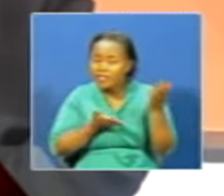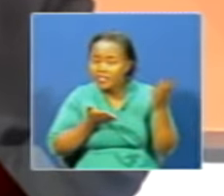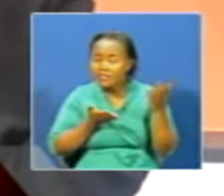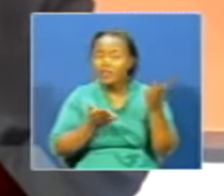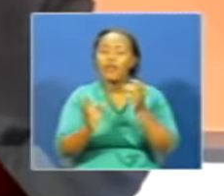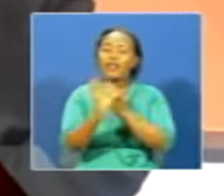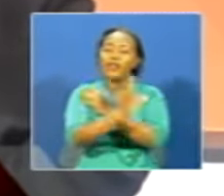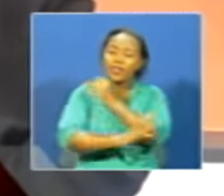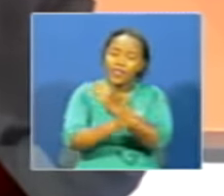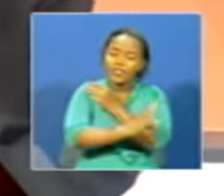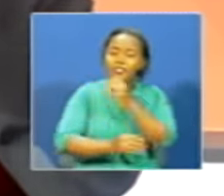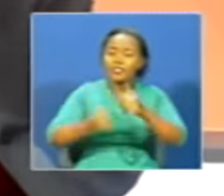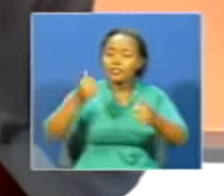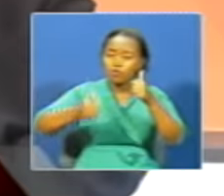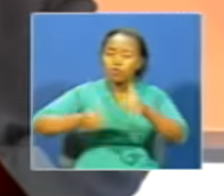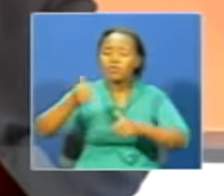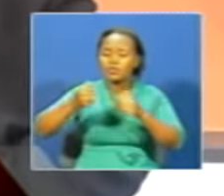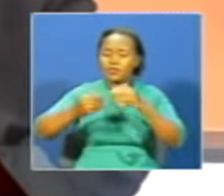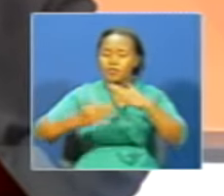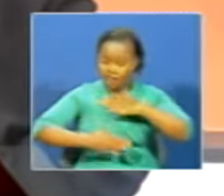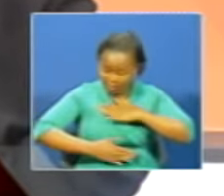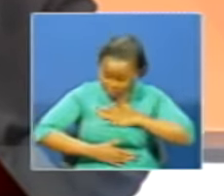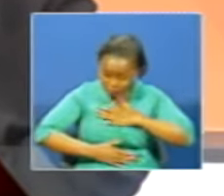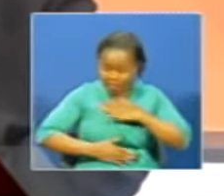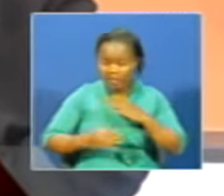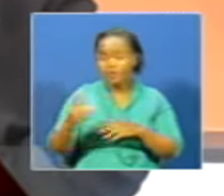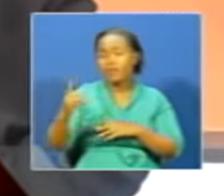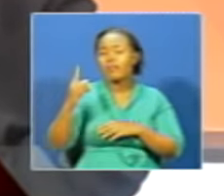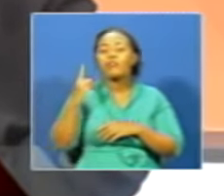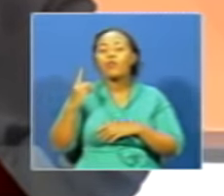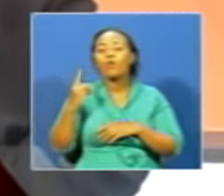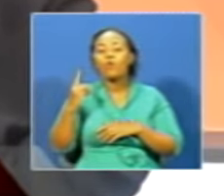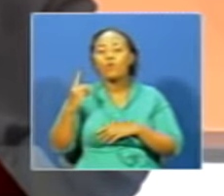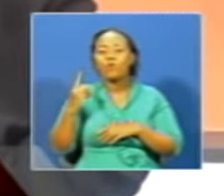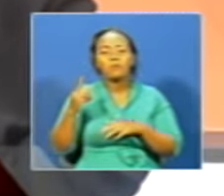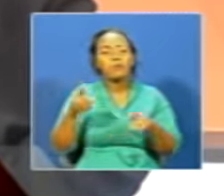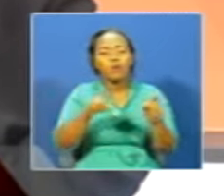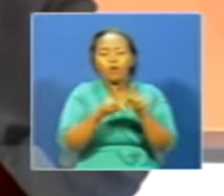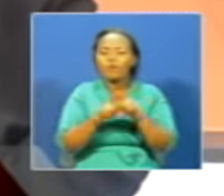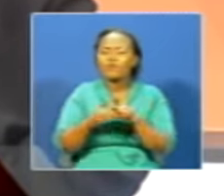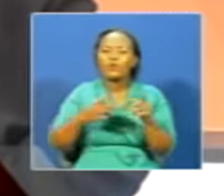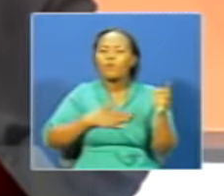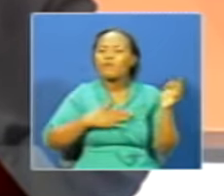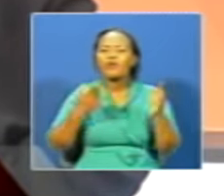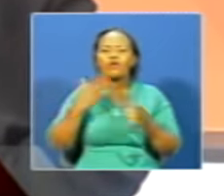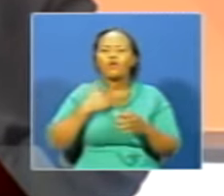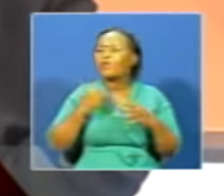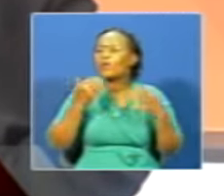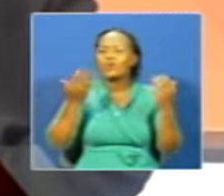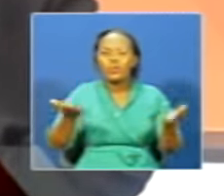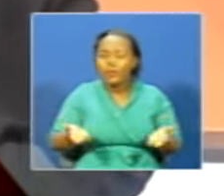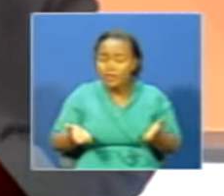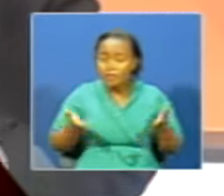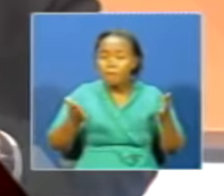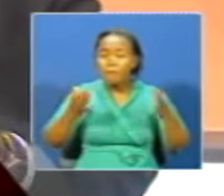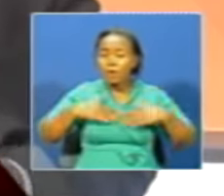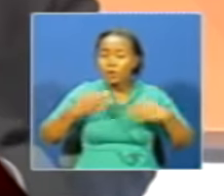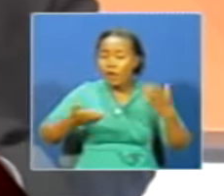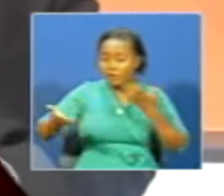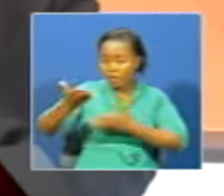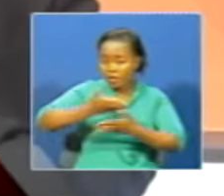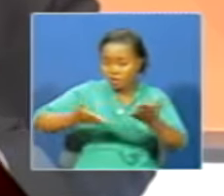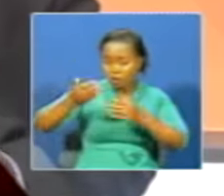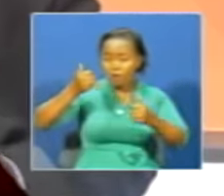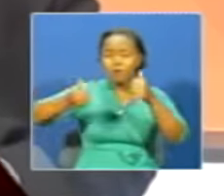and respects the rule of law. Mm-hmm. I would like to see an economy that is working for all